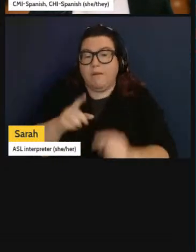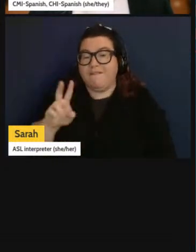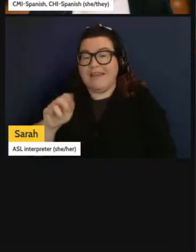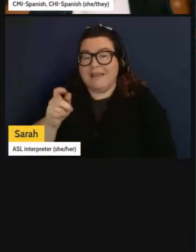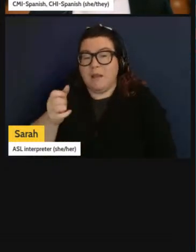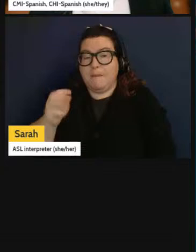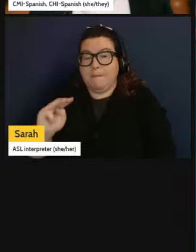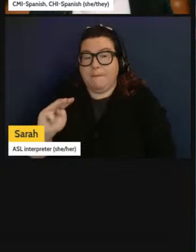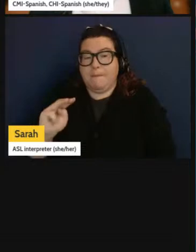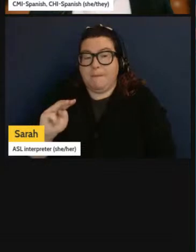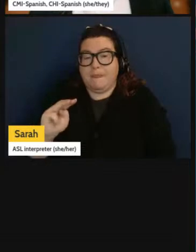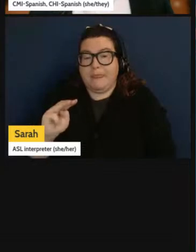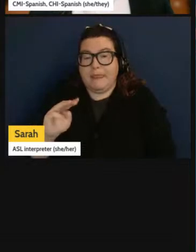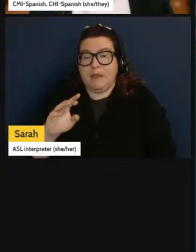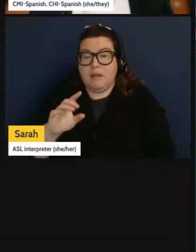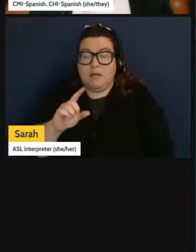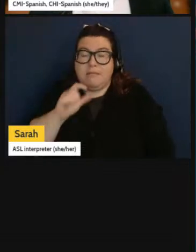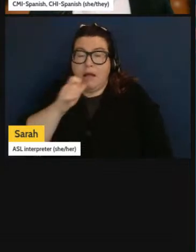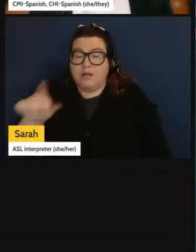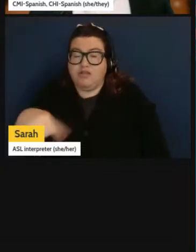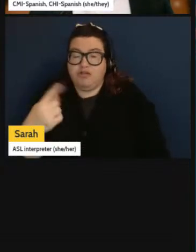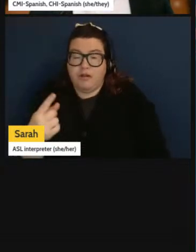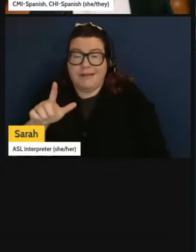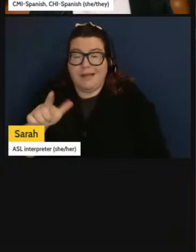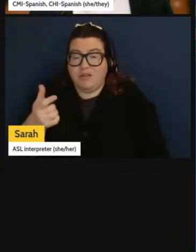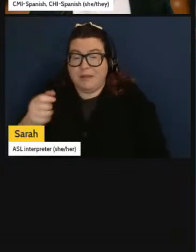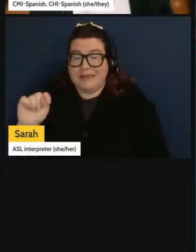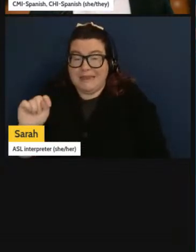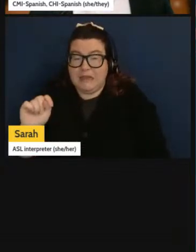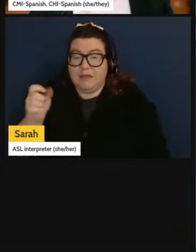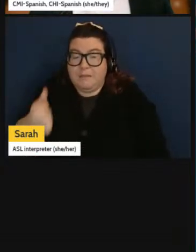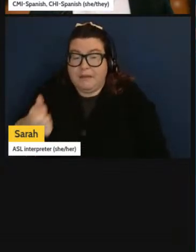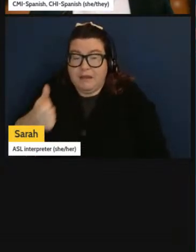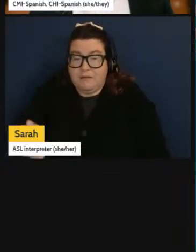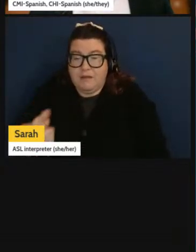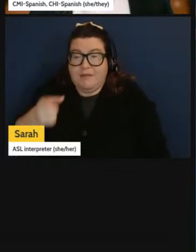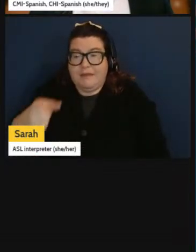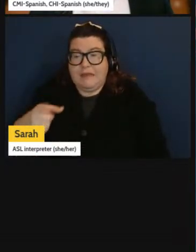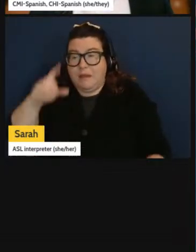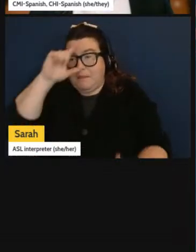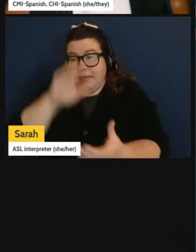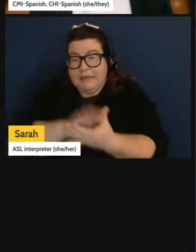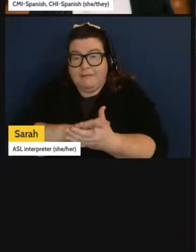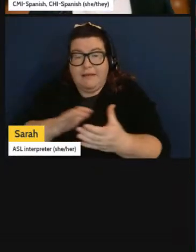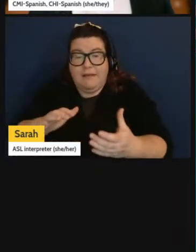and of itself. So stigma are those negative beliefs, attitudes.